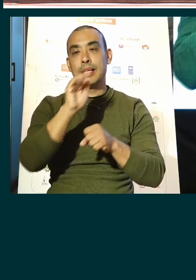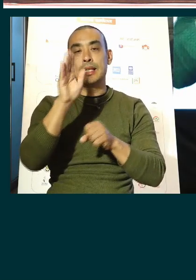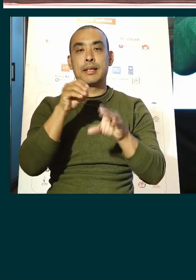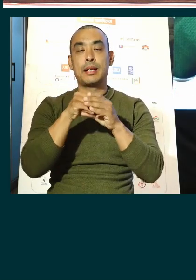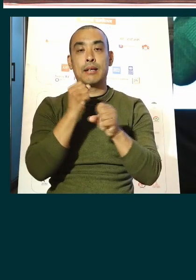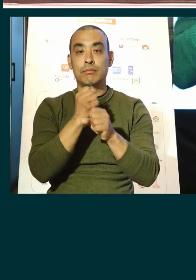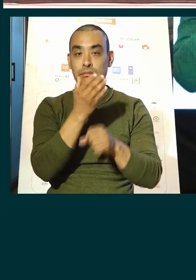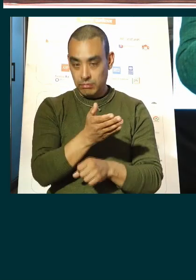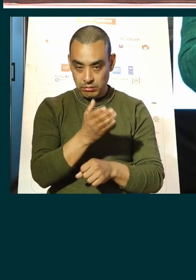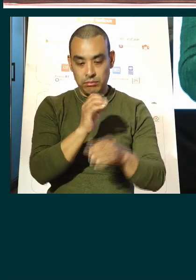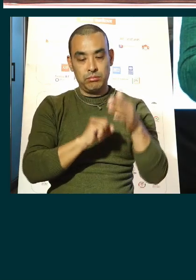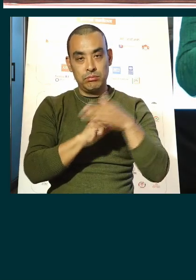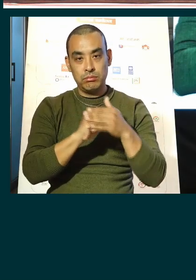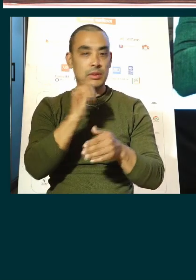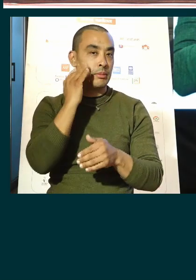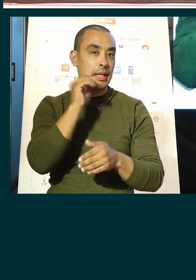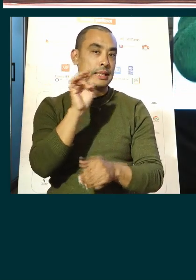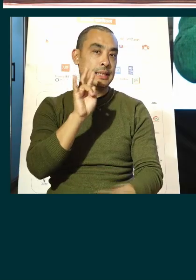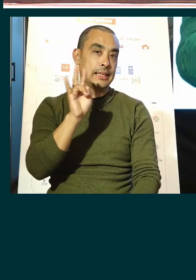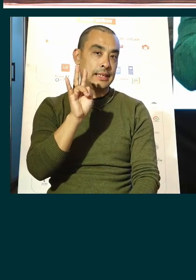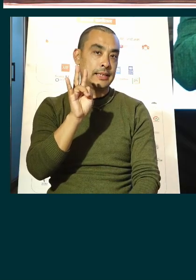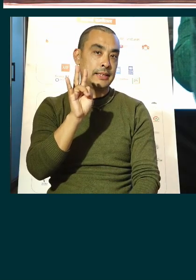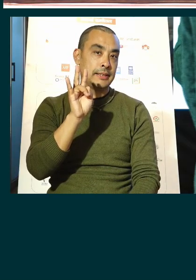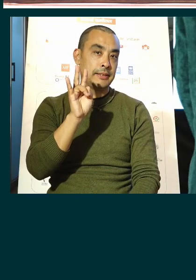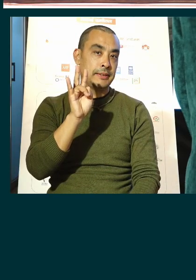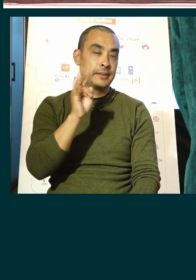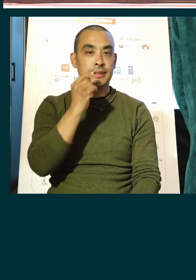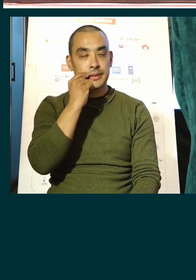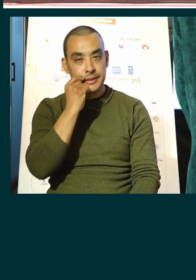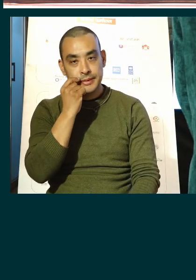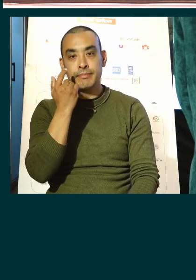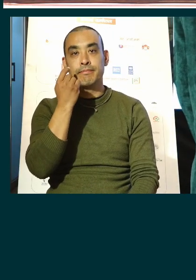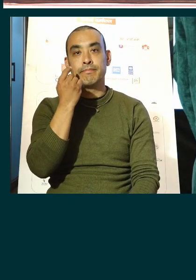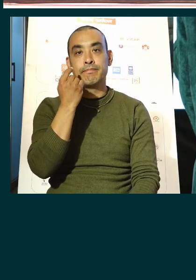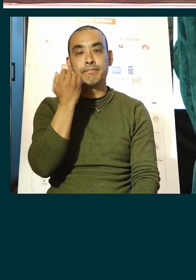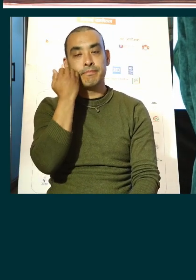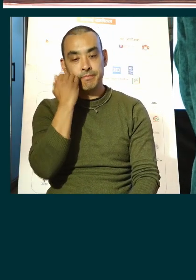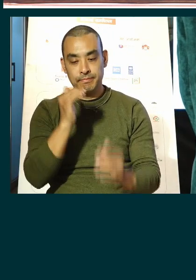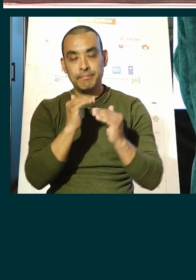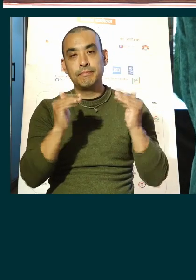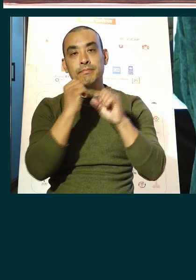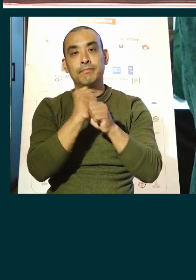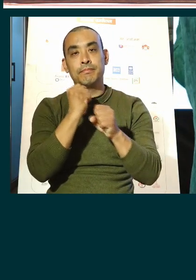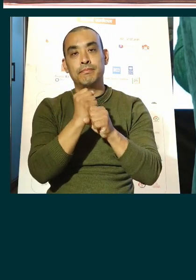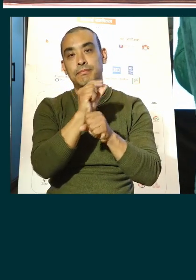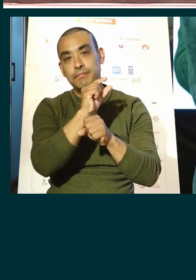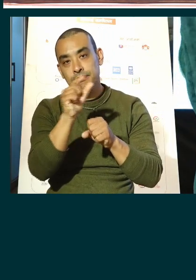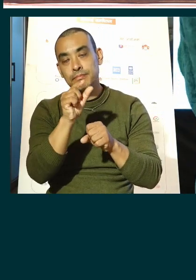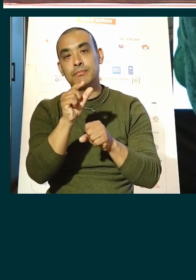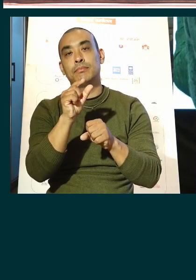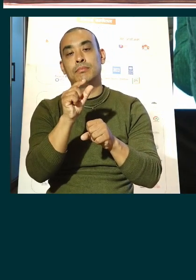recent work focuses on girls' education and engaging boys and young men to promote gender equitable attitudes and